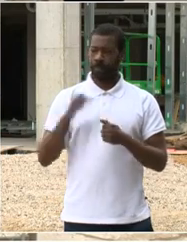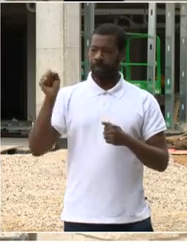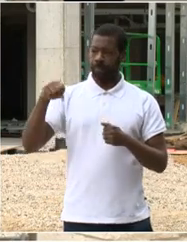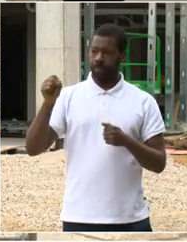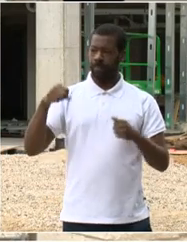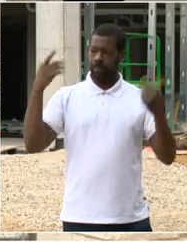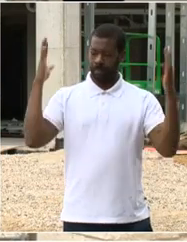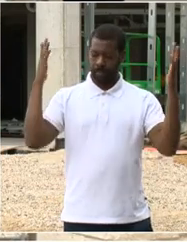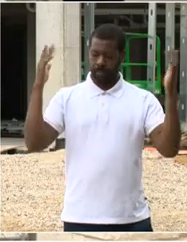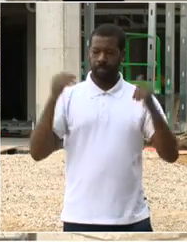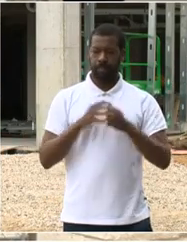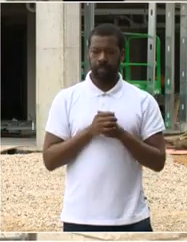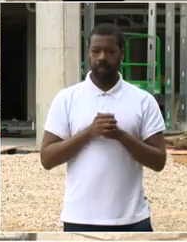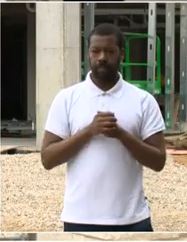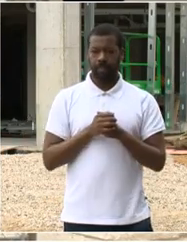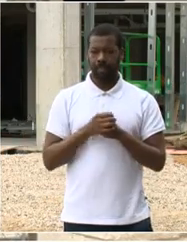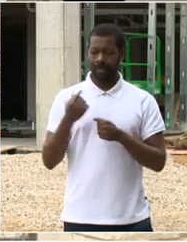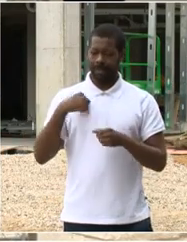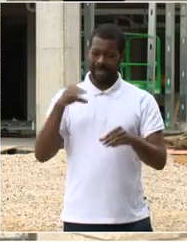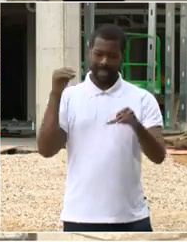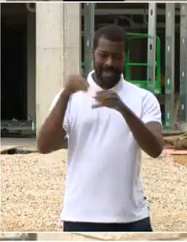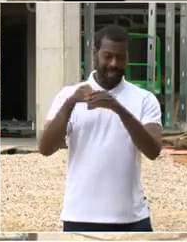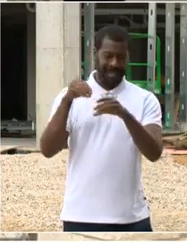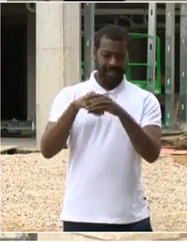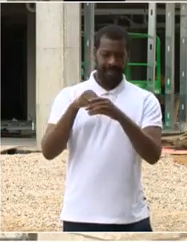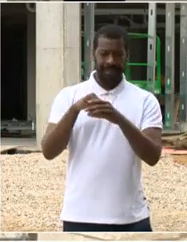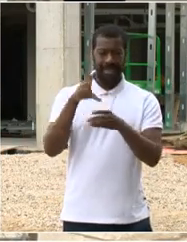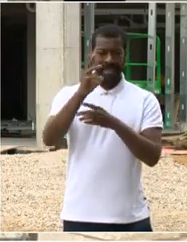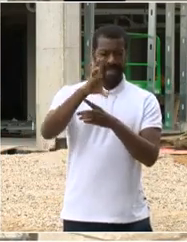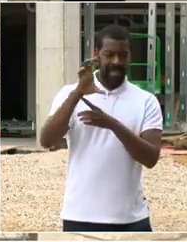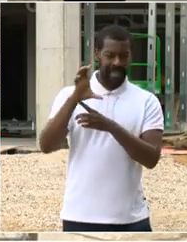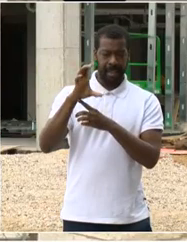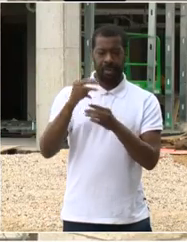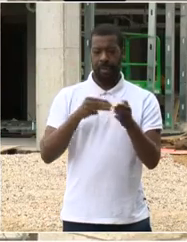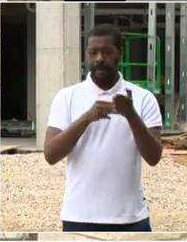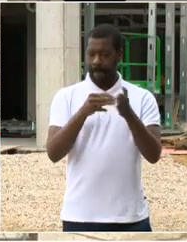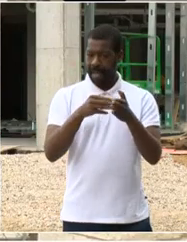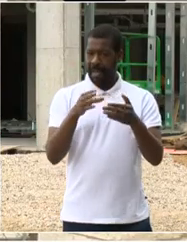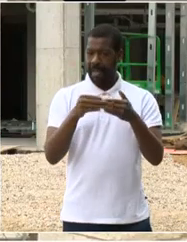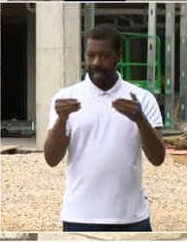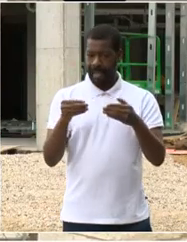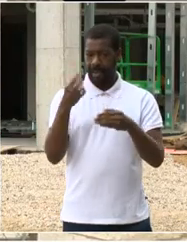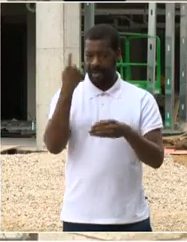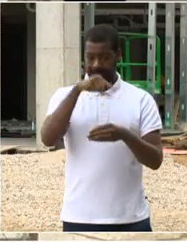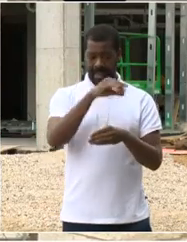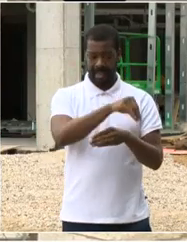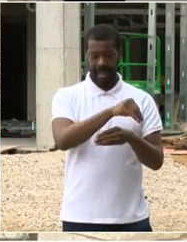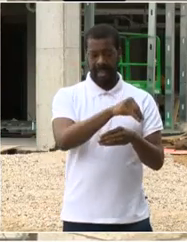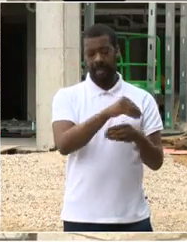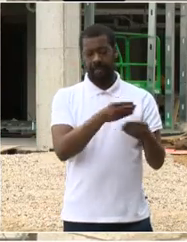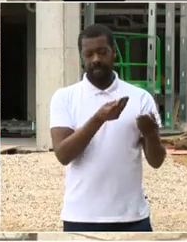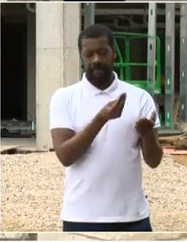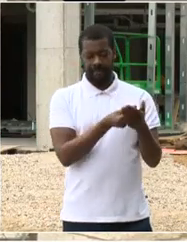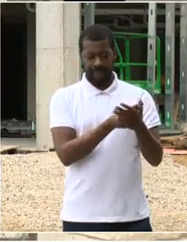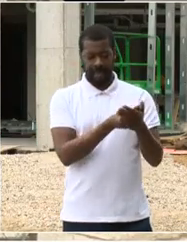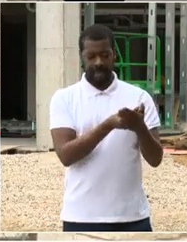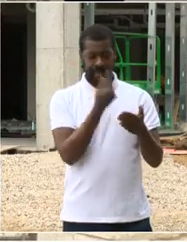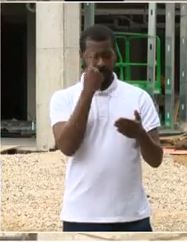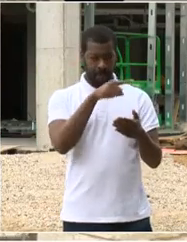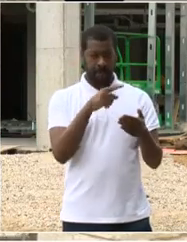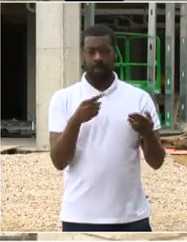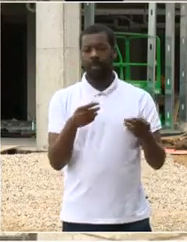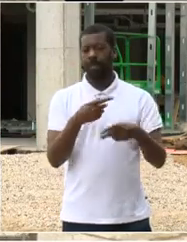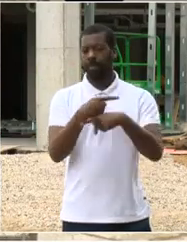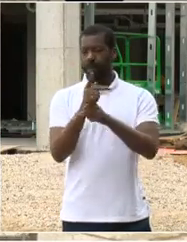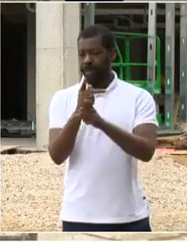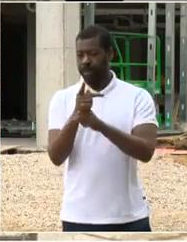So we've been able to invest $600 million in our Housing Production Trust Fund, helping us to